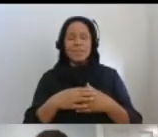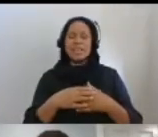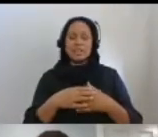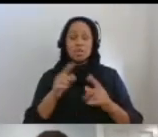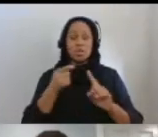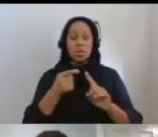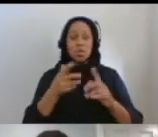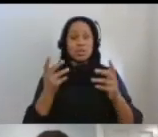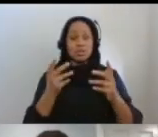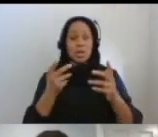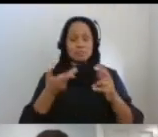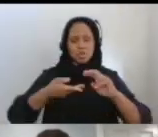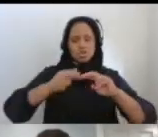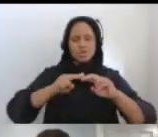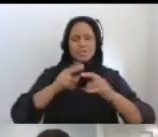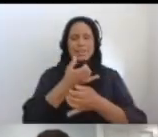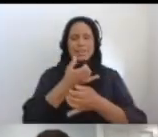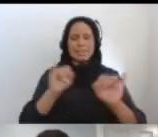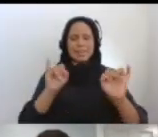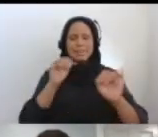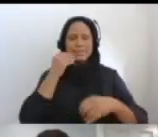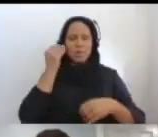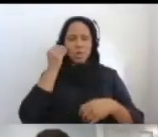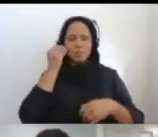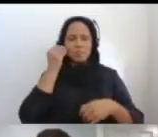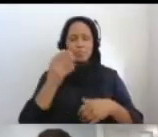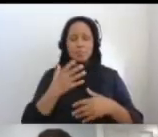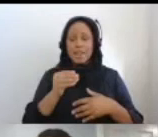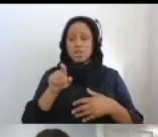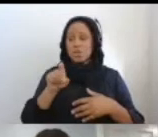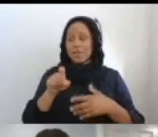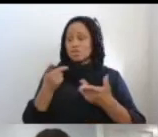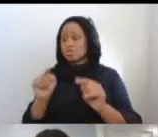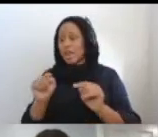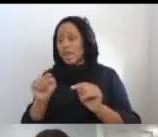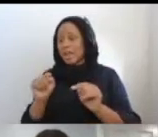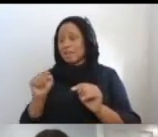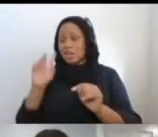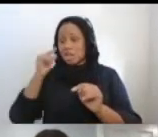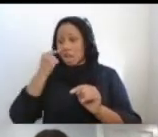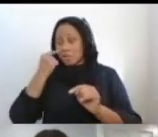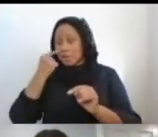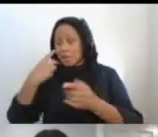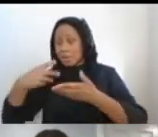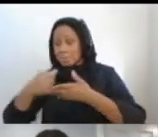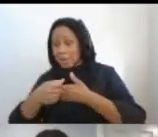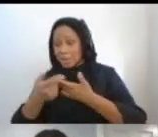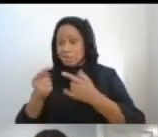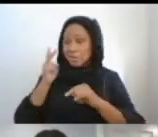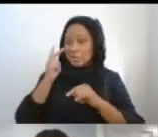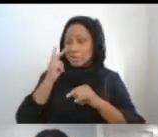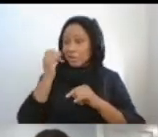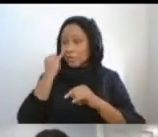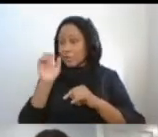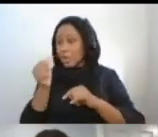have to exhaust every other pathway of reimbursement and funding before you can use this. But it's really cool because what